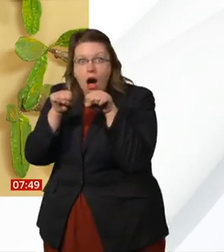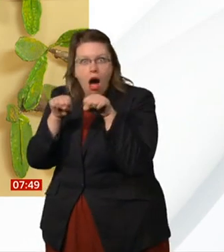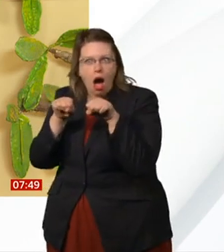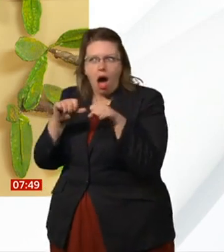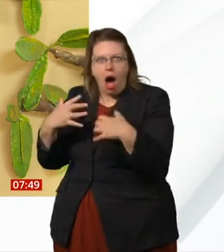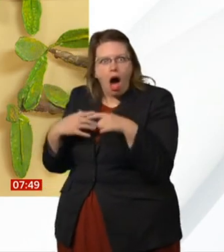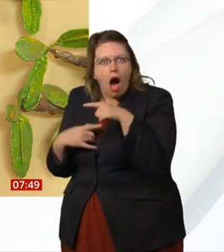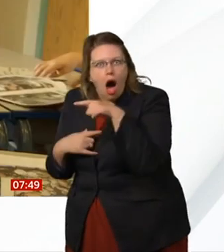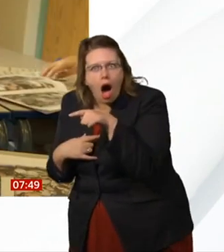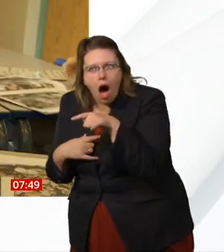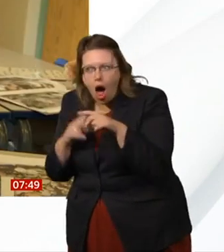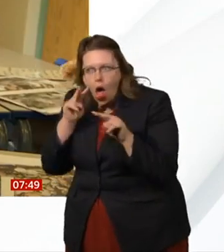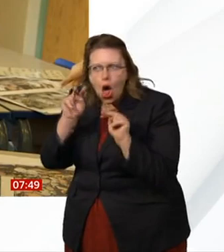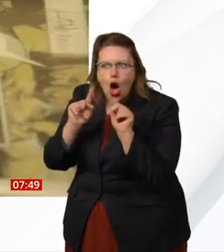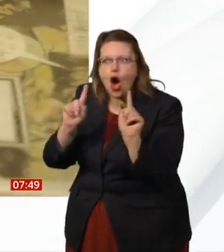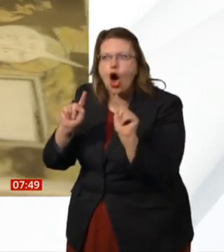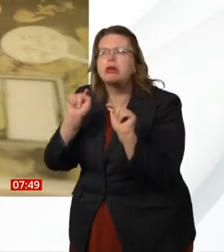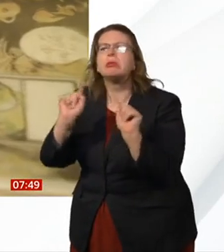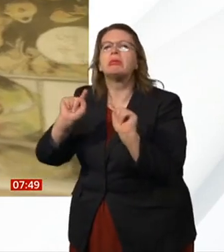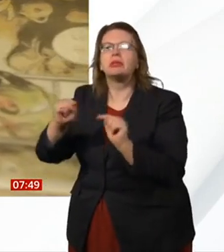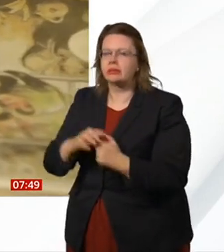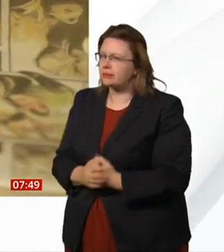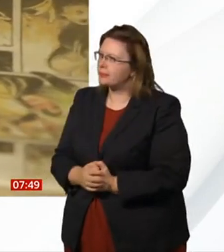physical features of the doll.